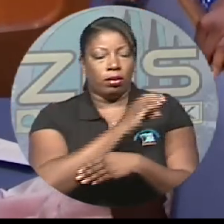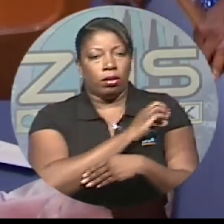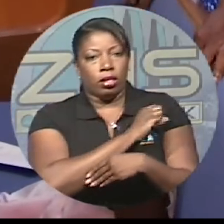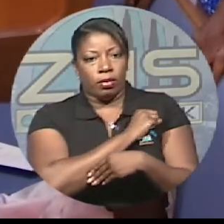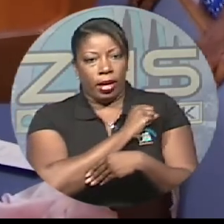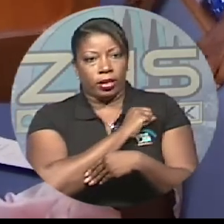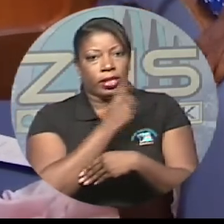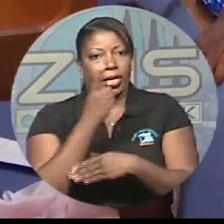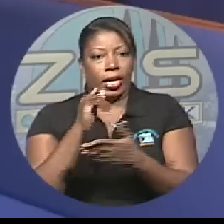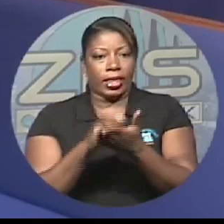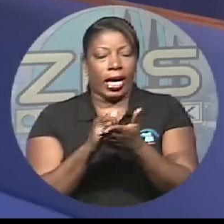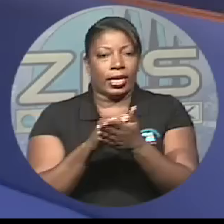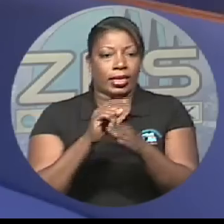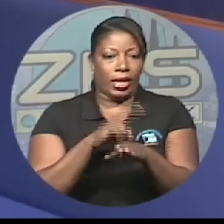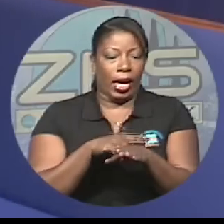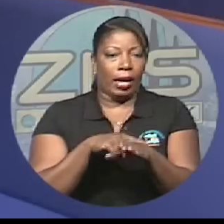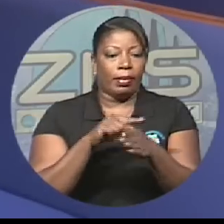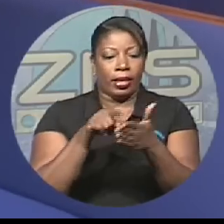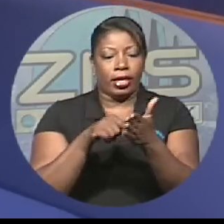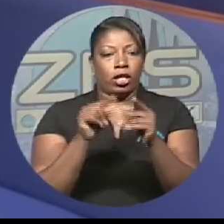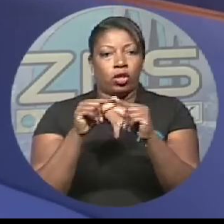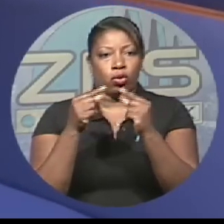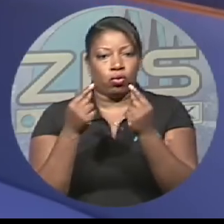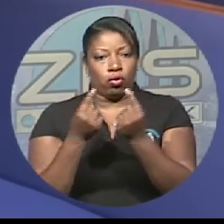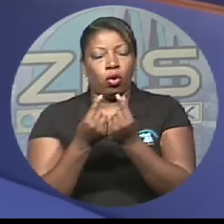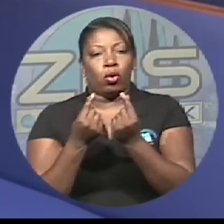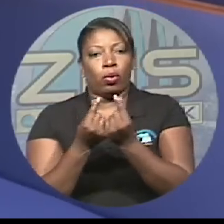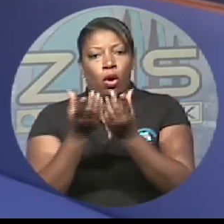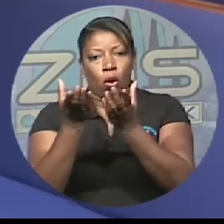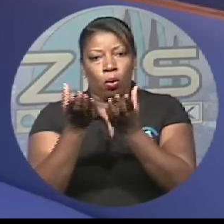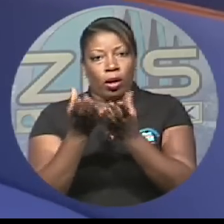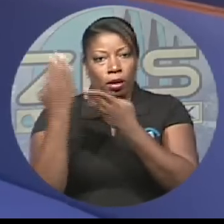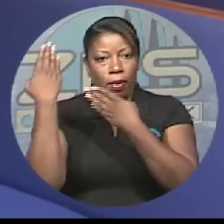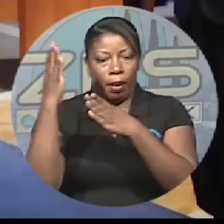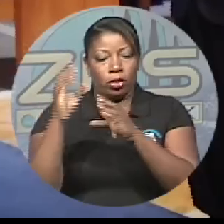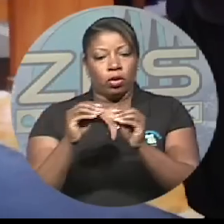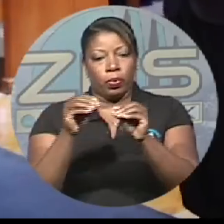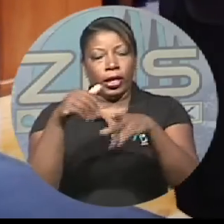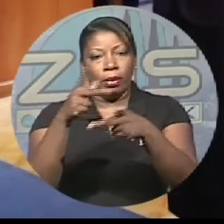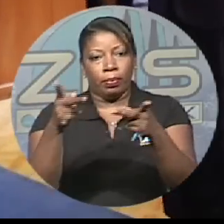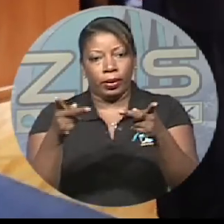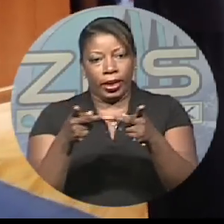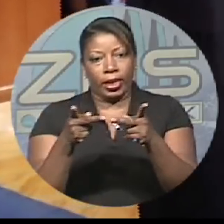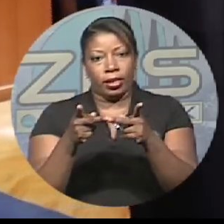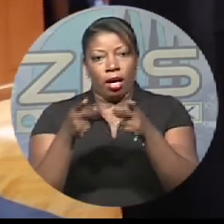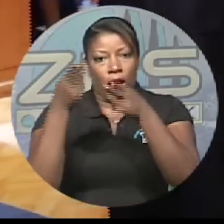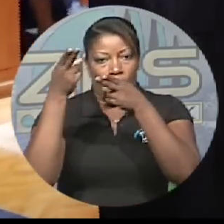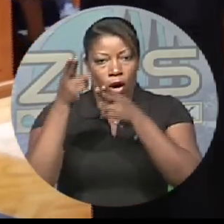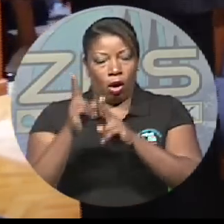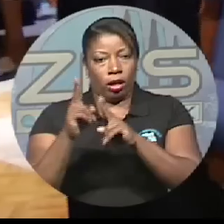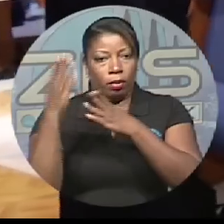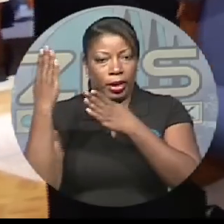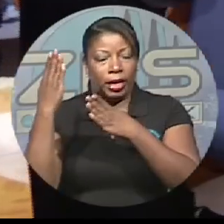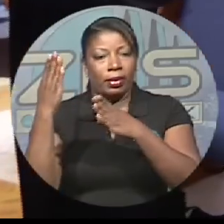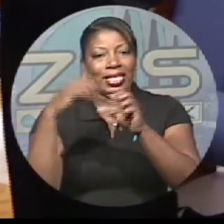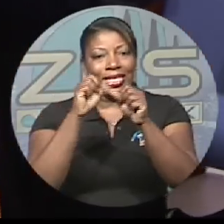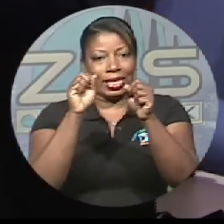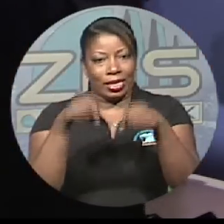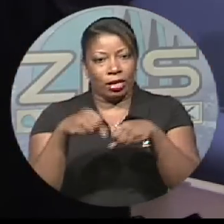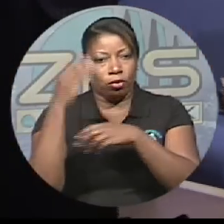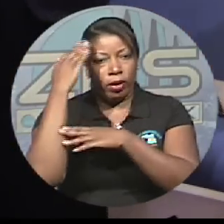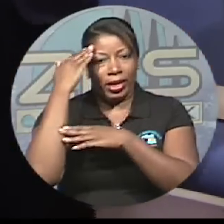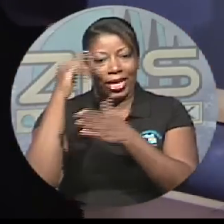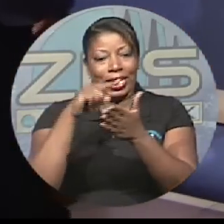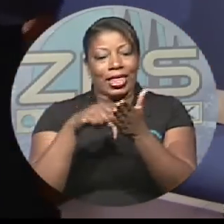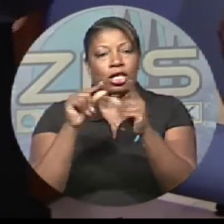says for some time now, the group has been advocating for government to put in place a Bahamian honor system. He says by recognizing this latest